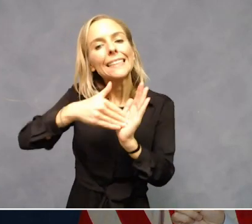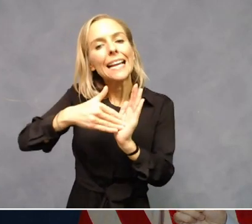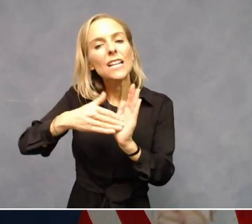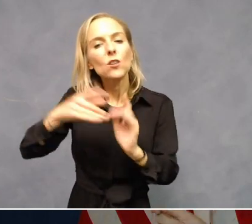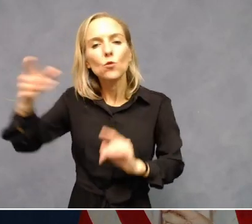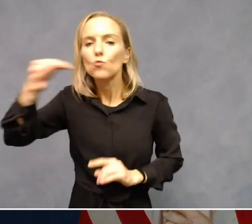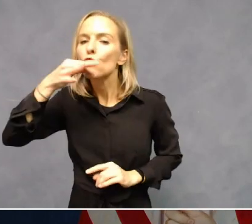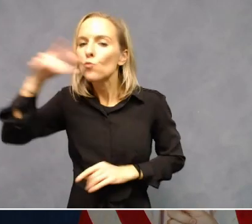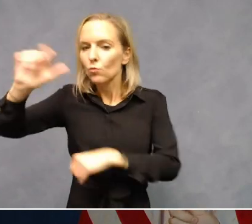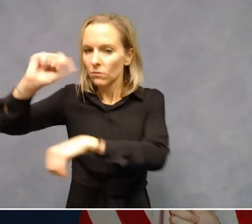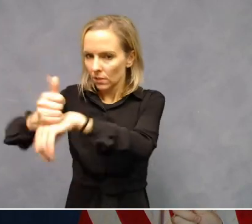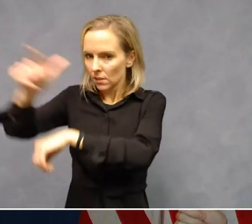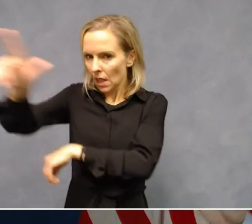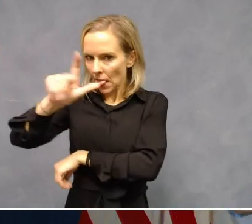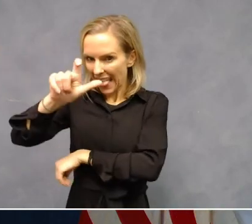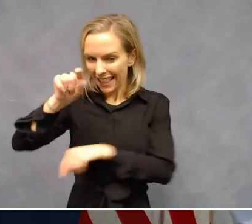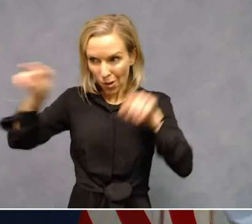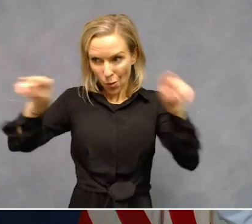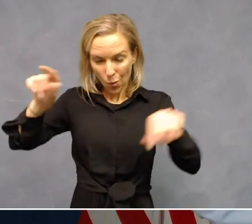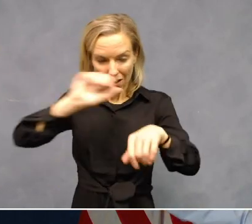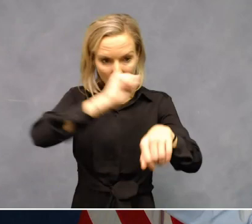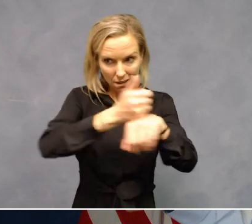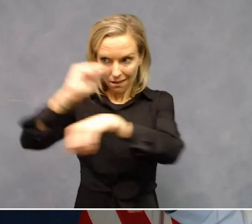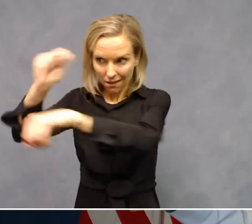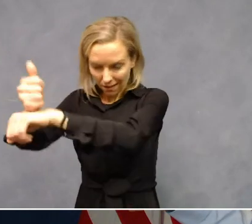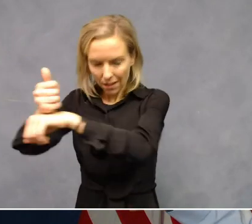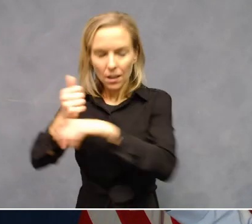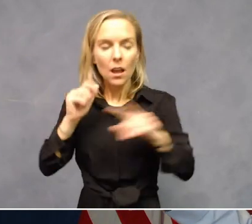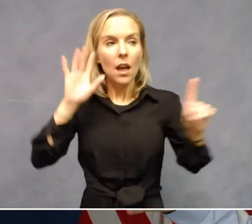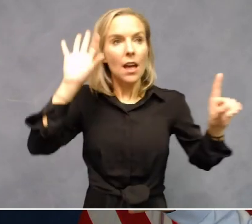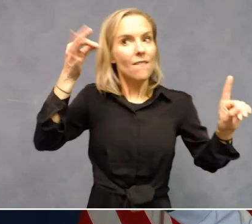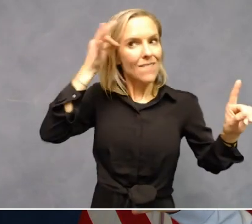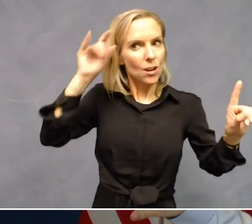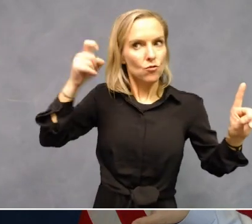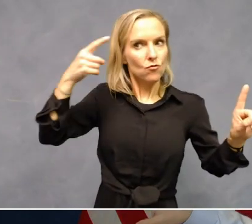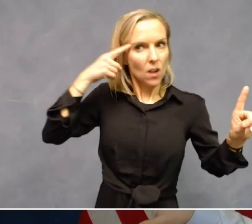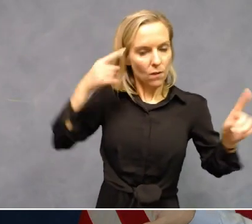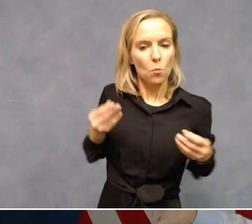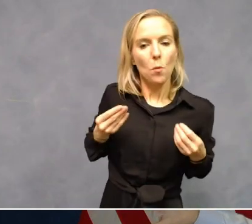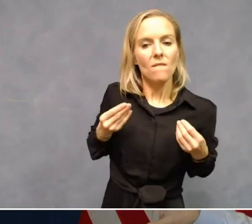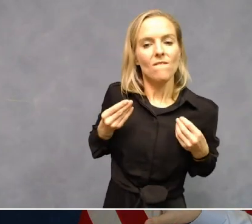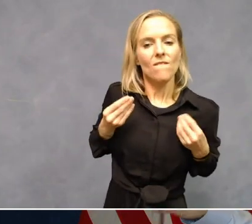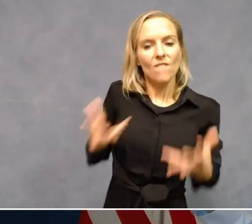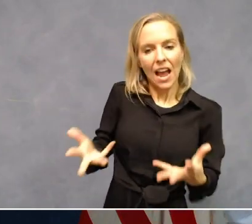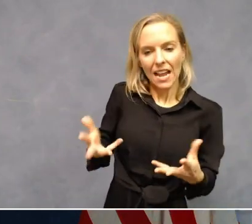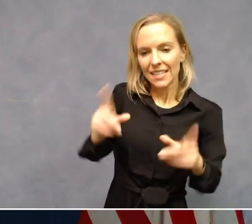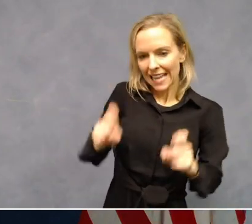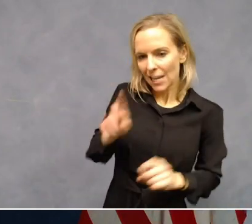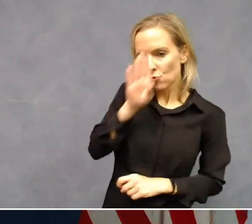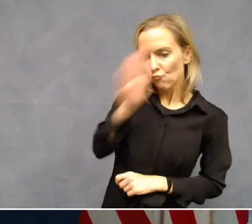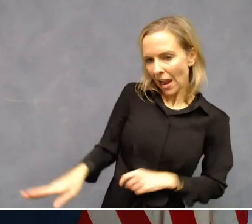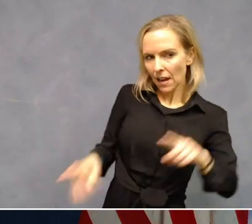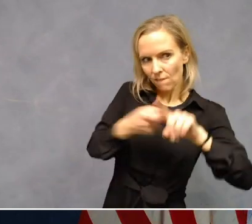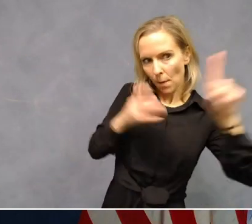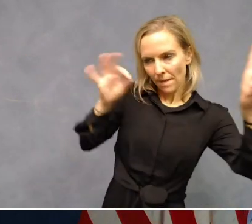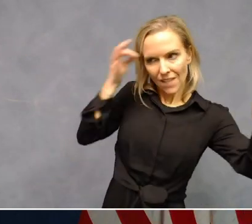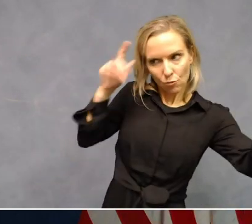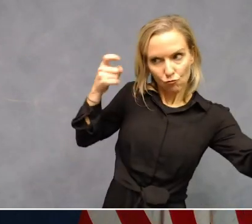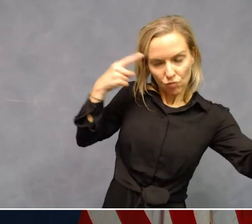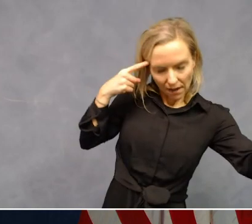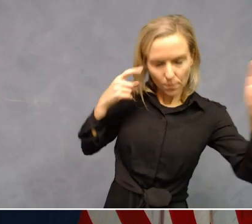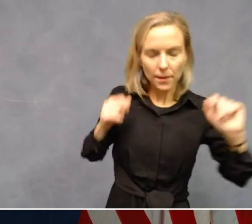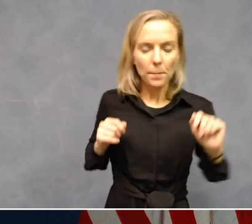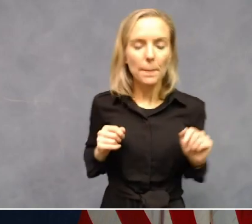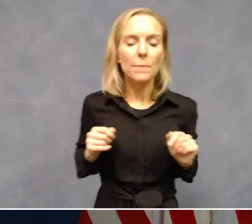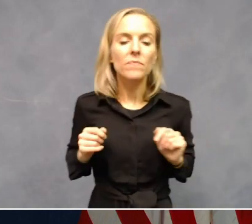location in Lexington. The federal government's actually providing those tests directly. For the